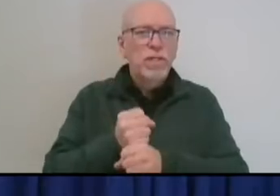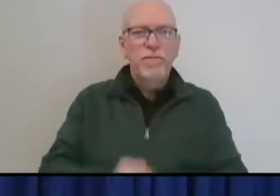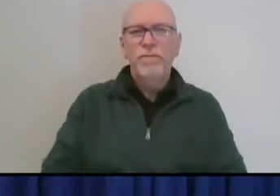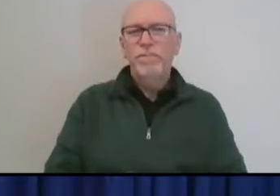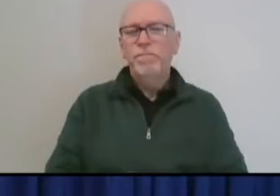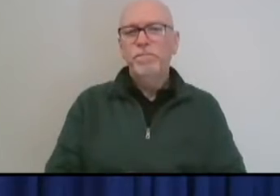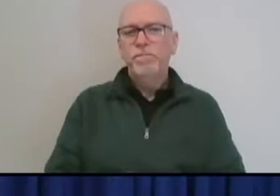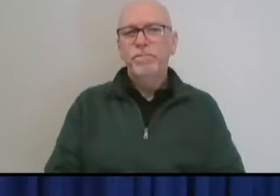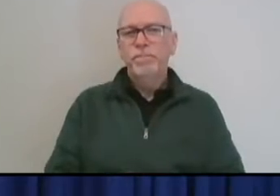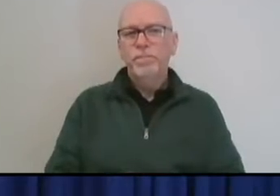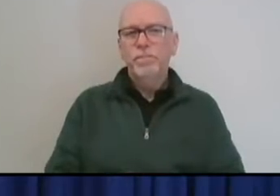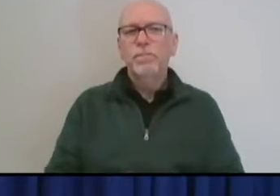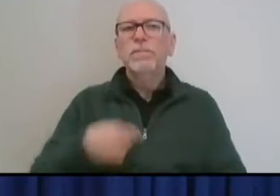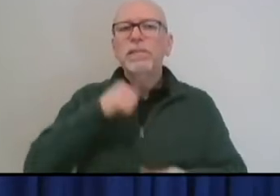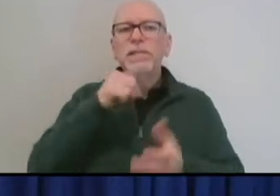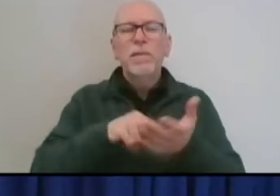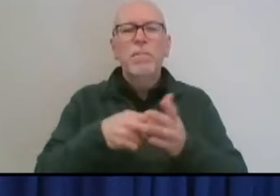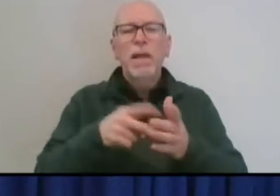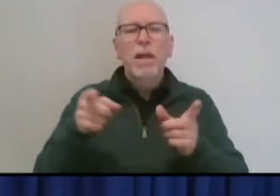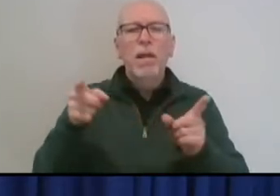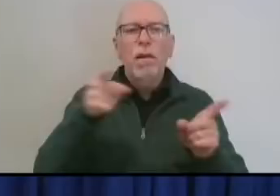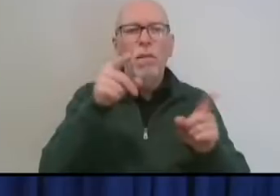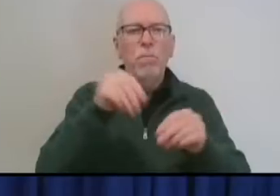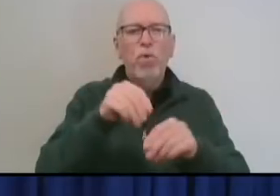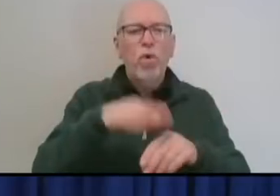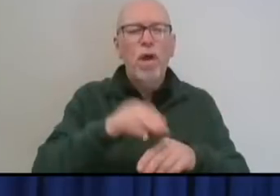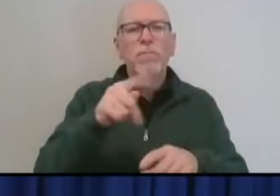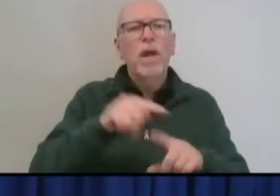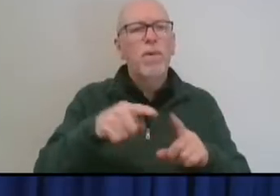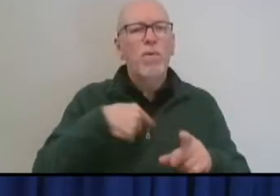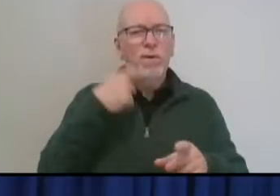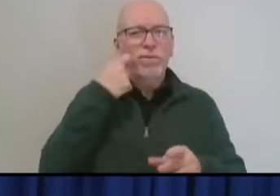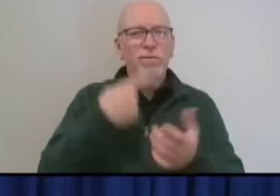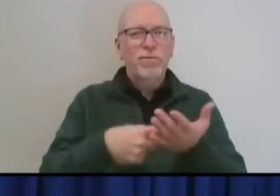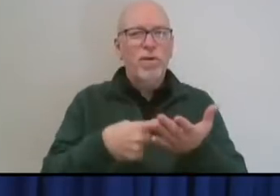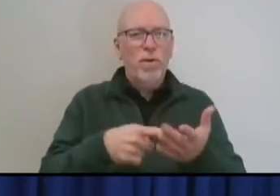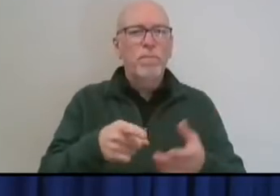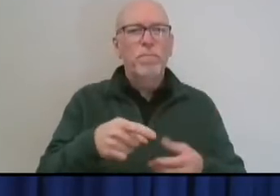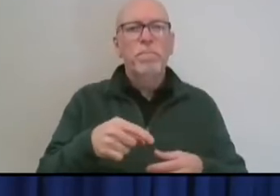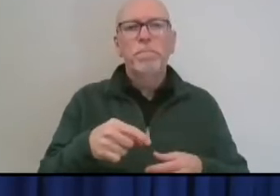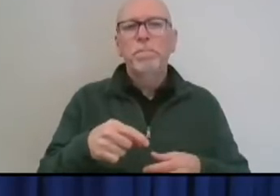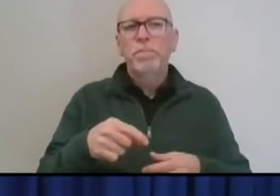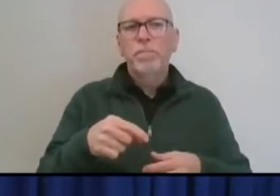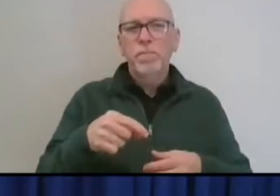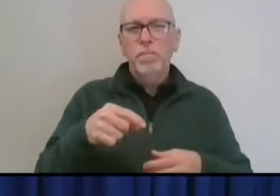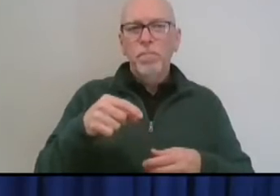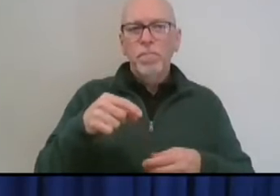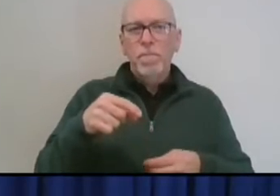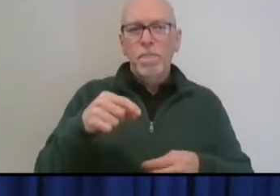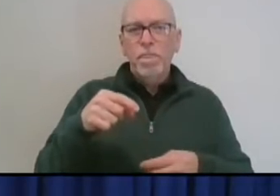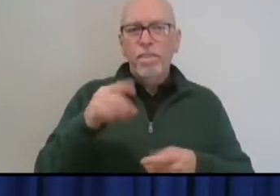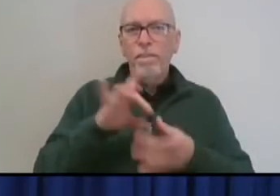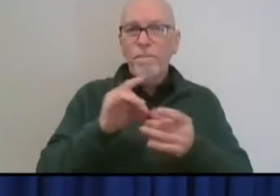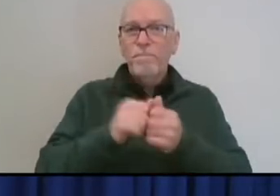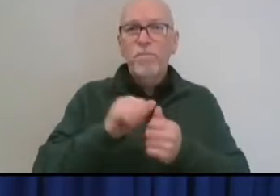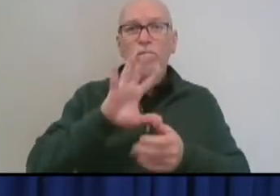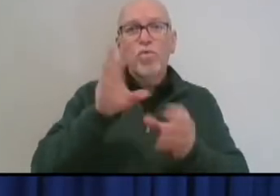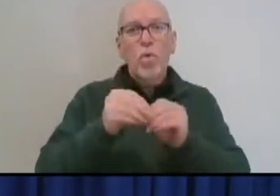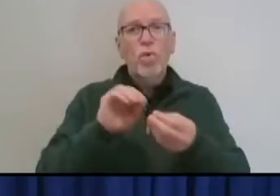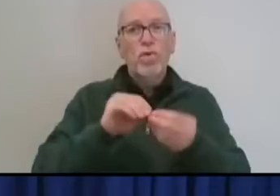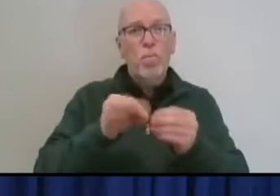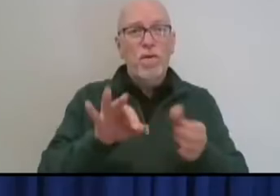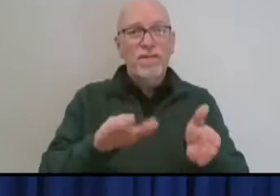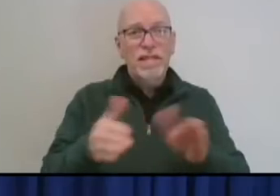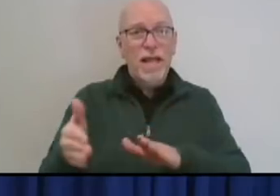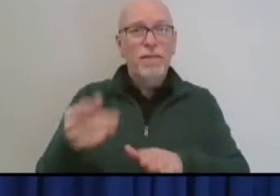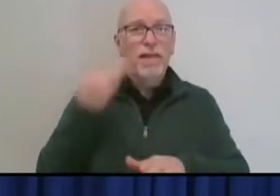And I don't mean to put you on the spot on this, but I mean, we were just talking about this, Meredith, and I mean, as in terms of the total number of deaths, if you rewind